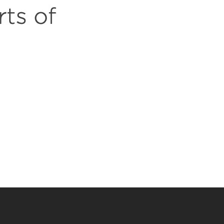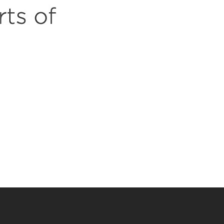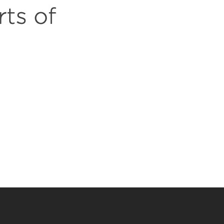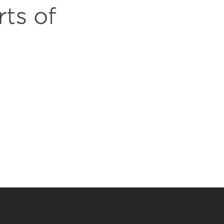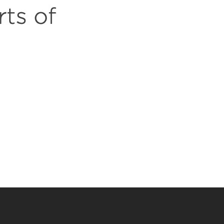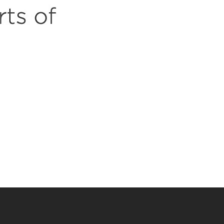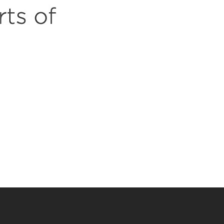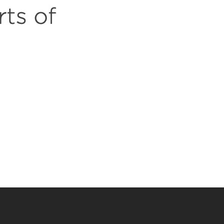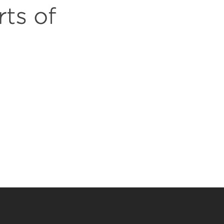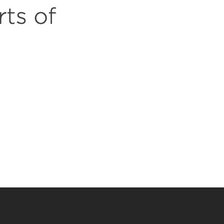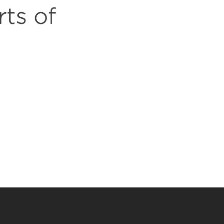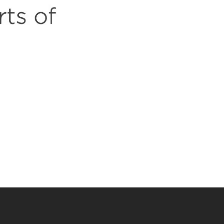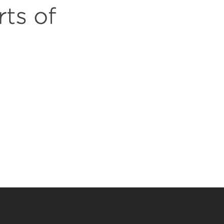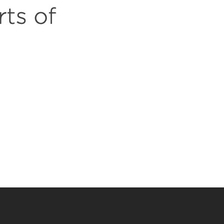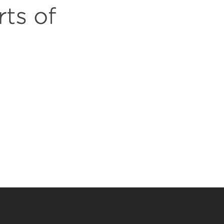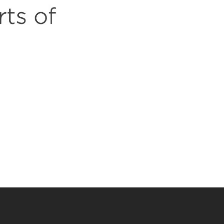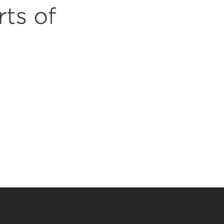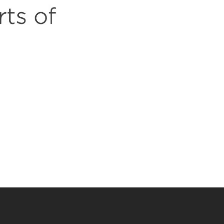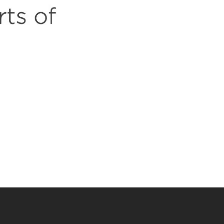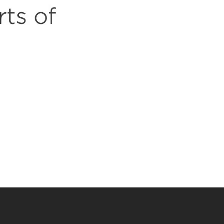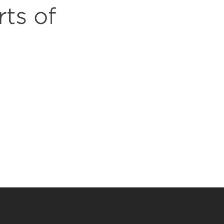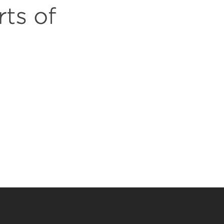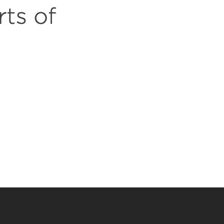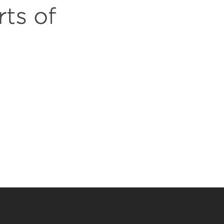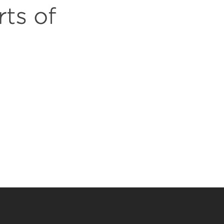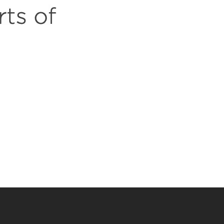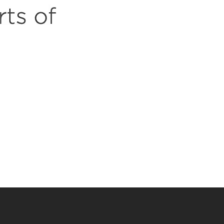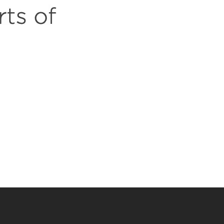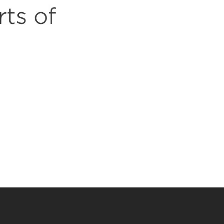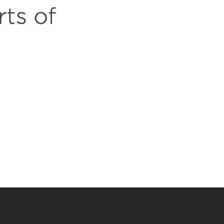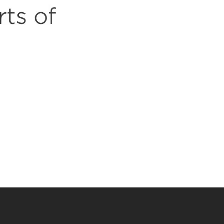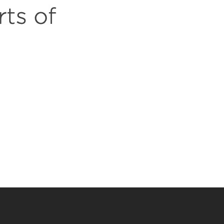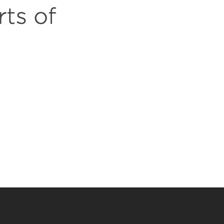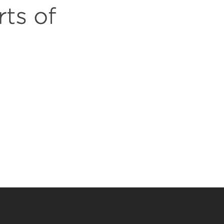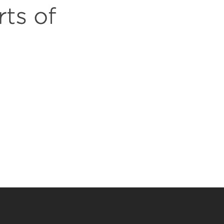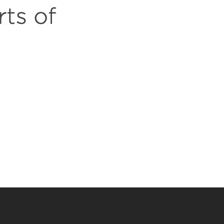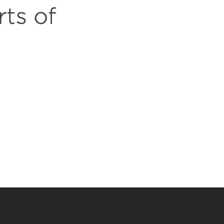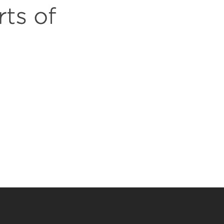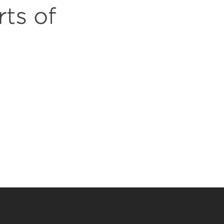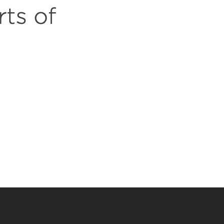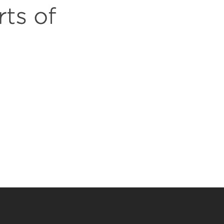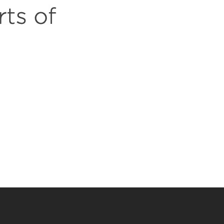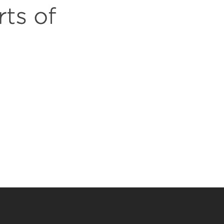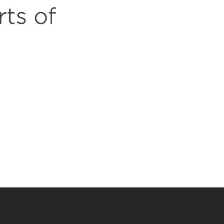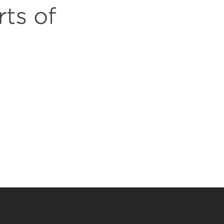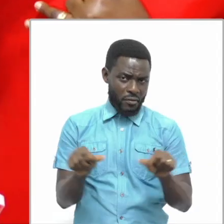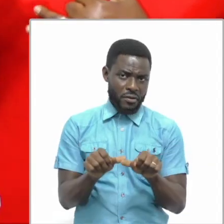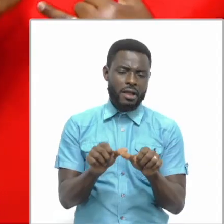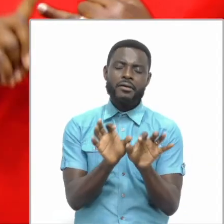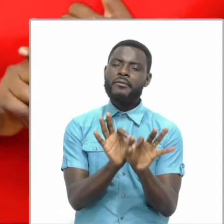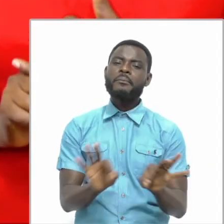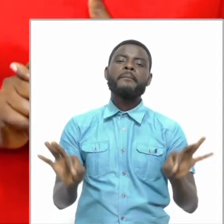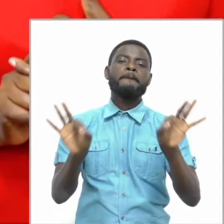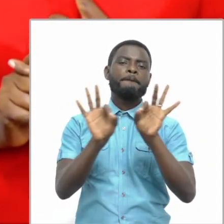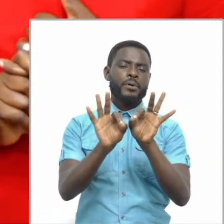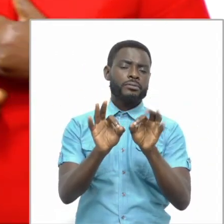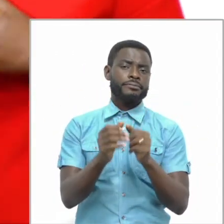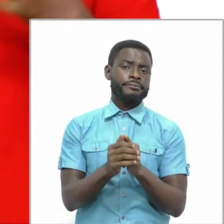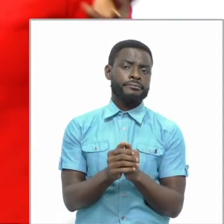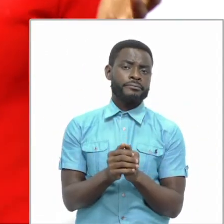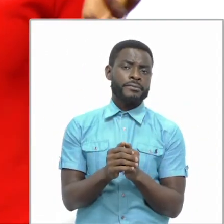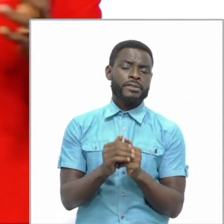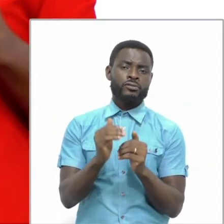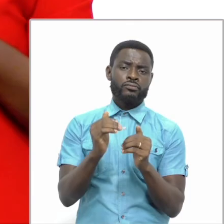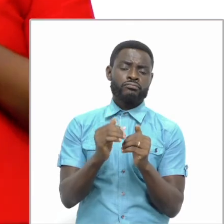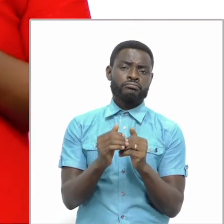and maintain those relationships within your circles. They are very, very critical. Build